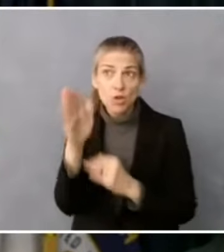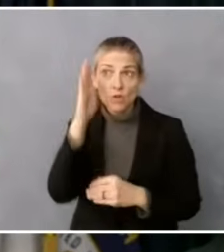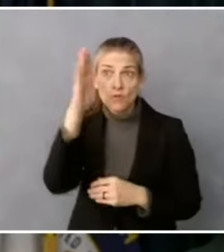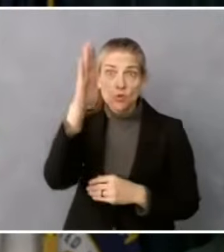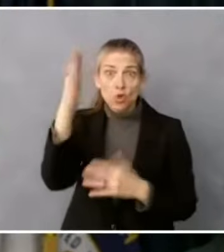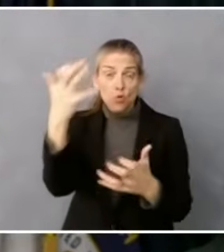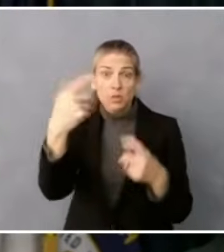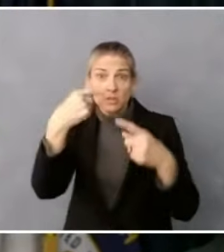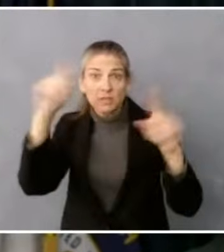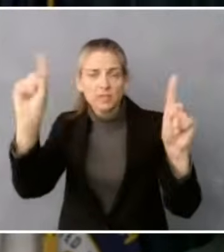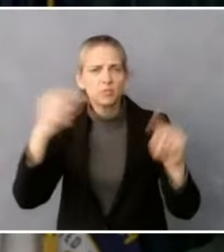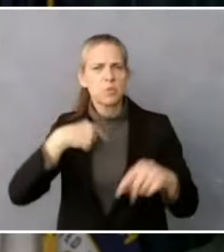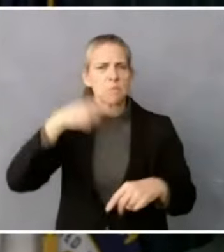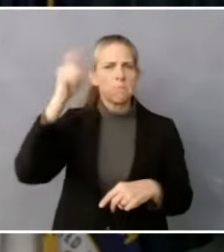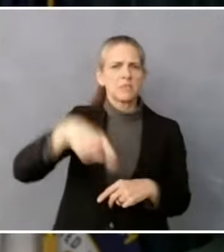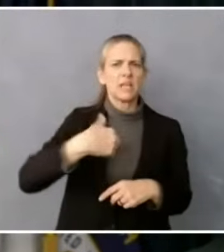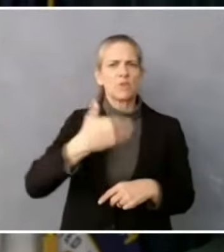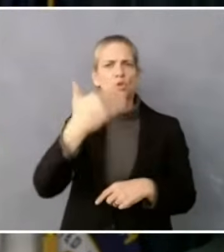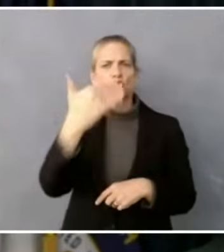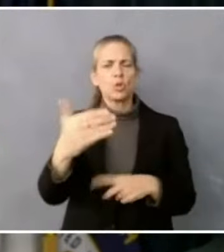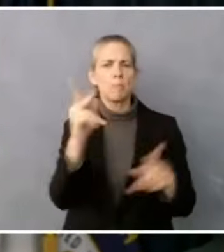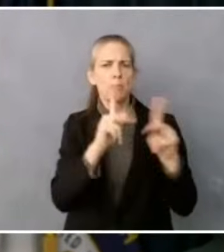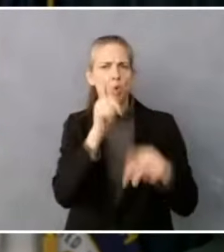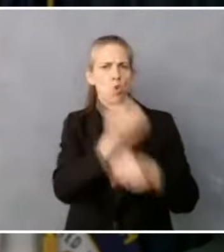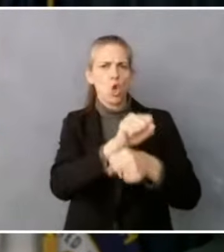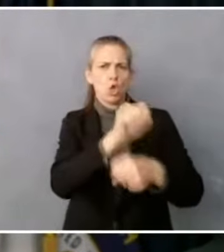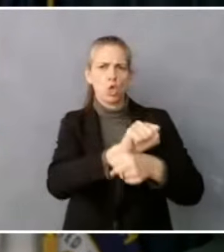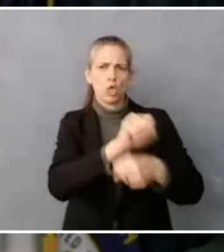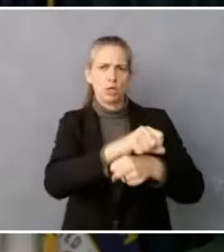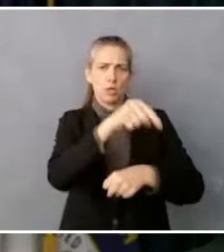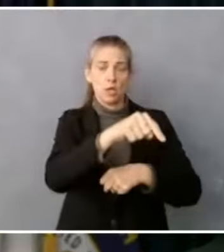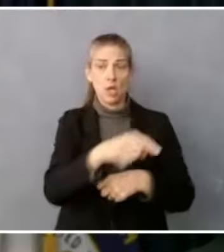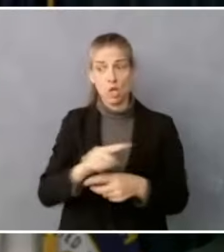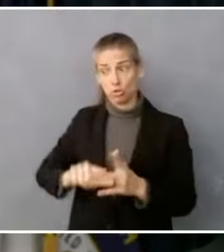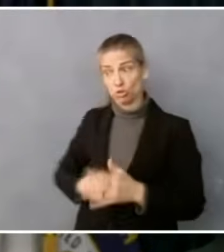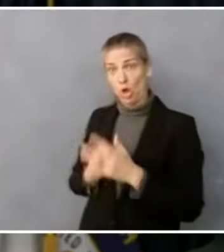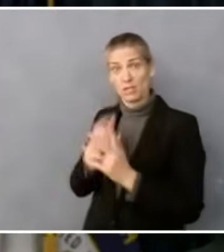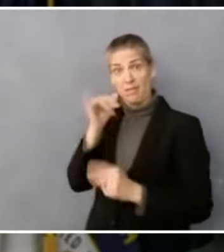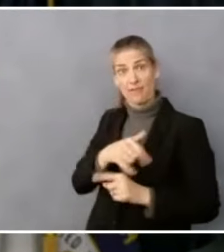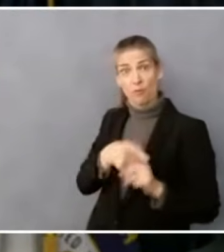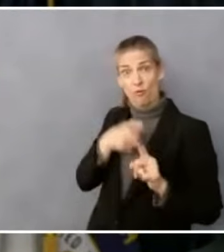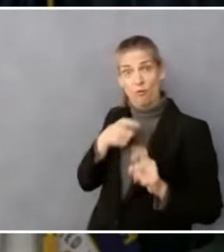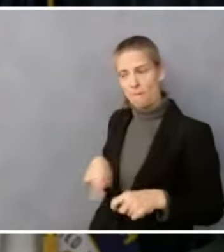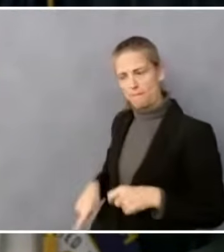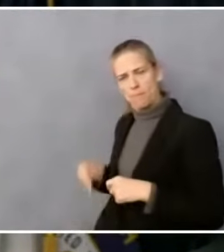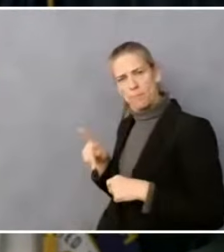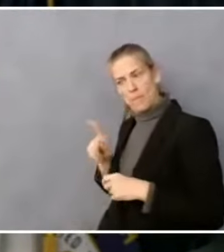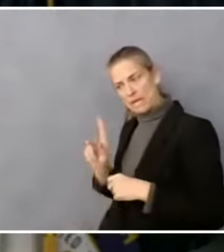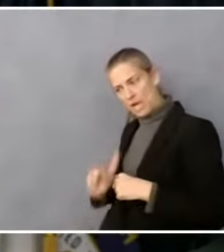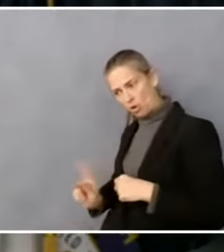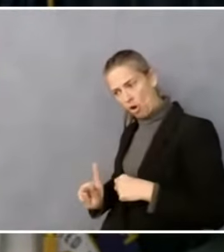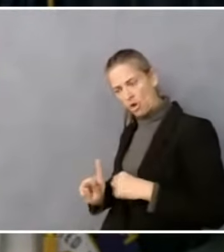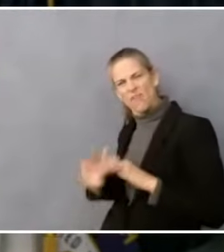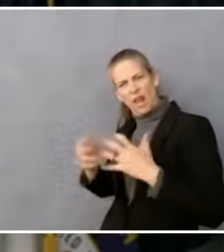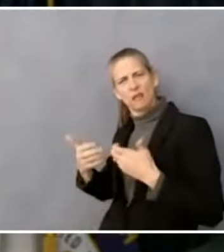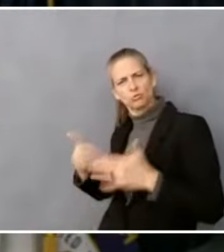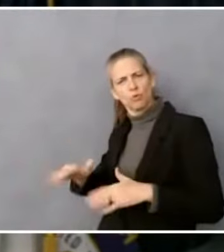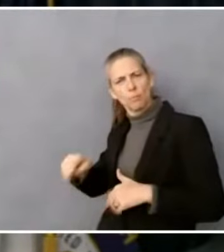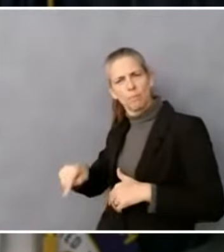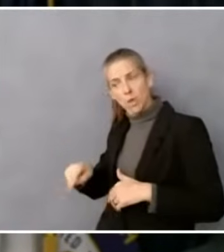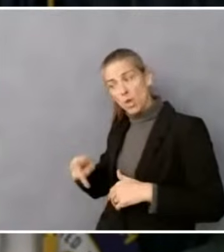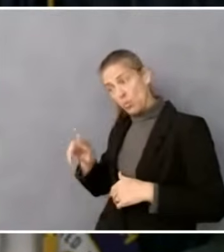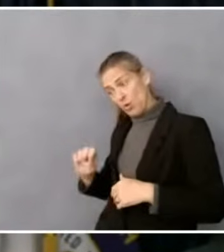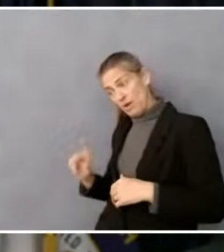workforce. That future starts in the classroom, and crucially, even before kindergarten. The support for pre-K for all has